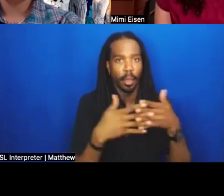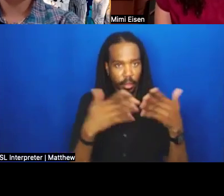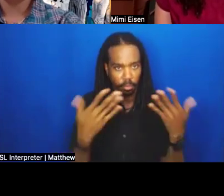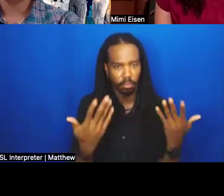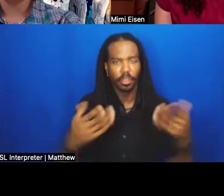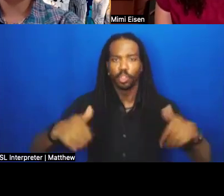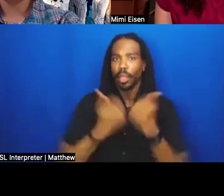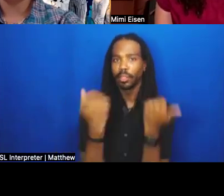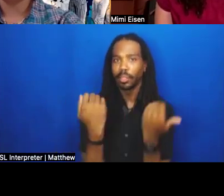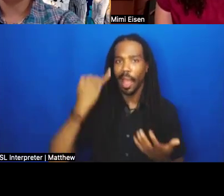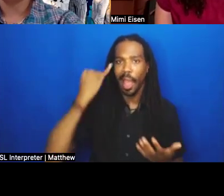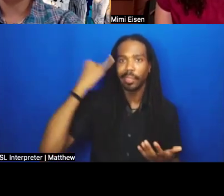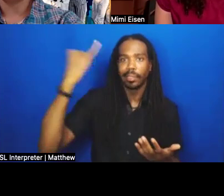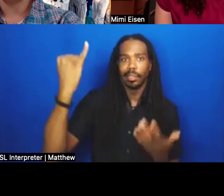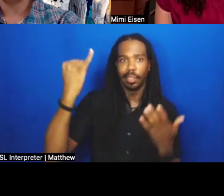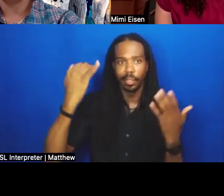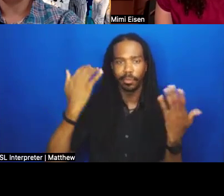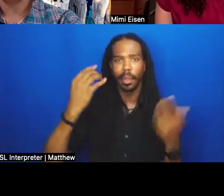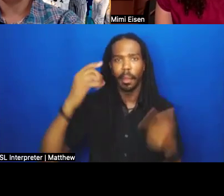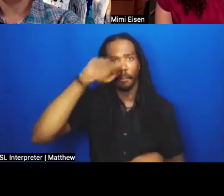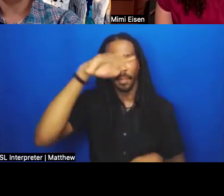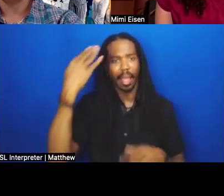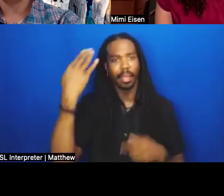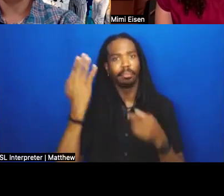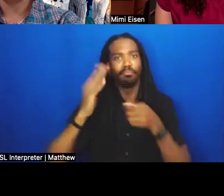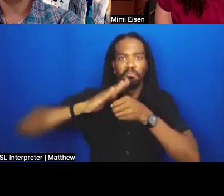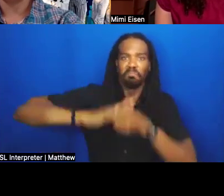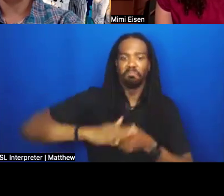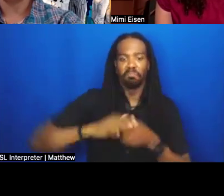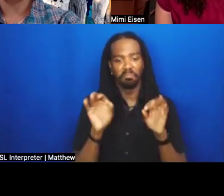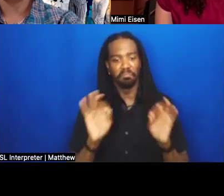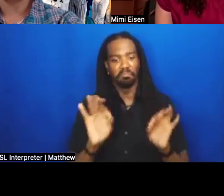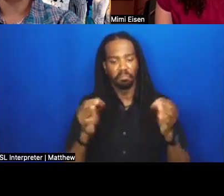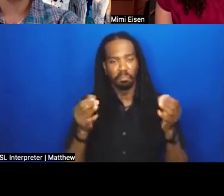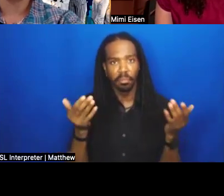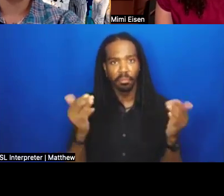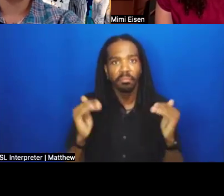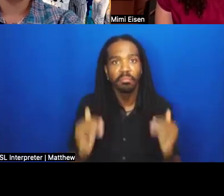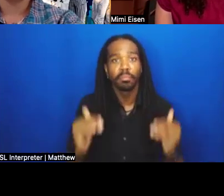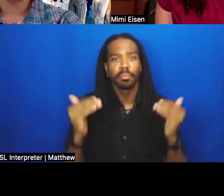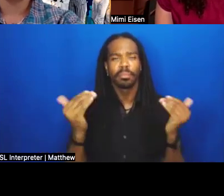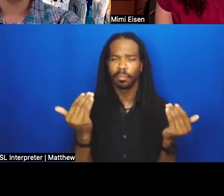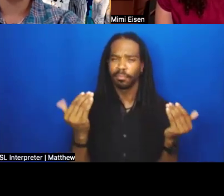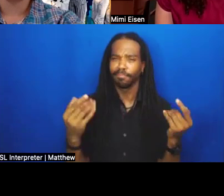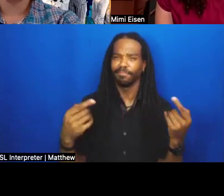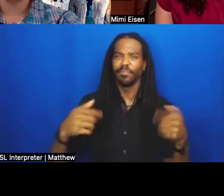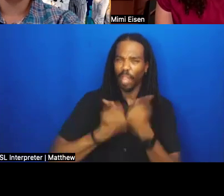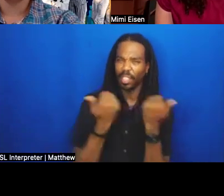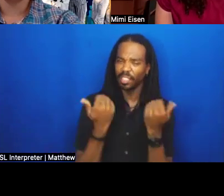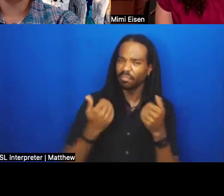I think that her voice shows that Black people were speaking back